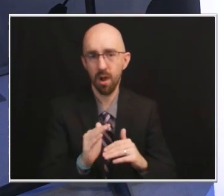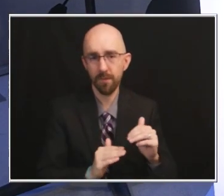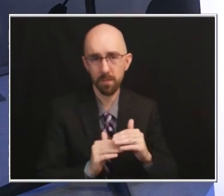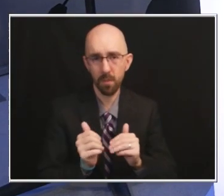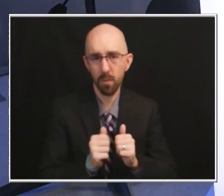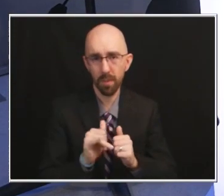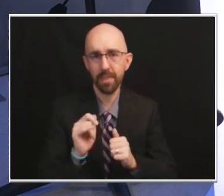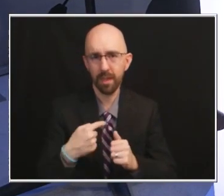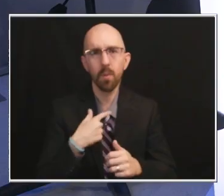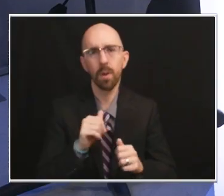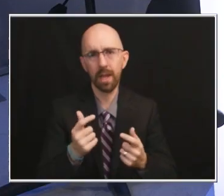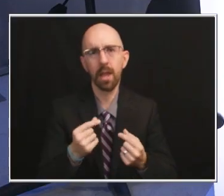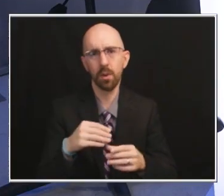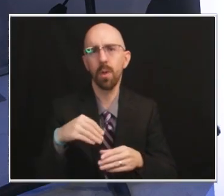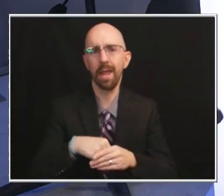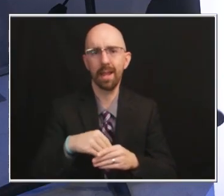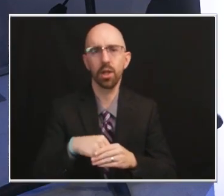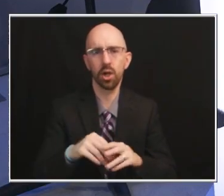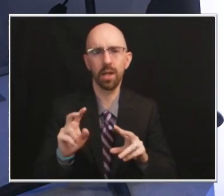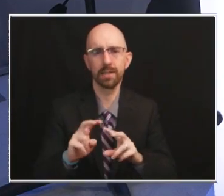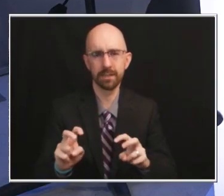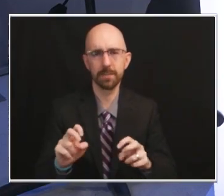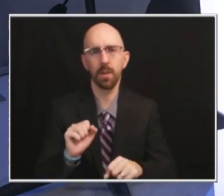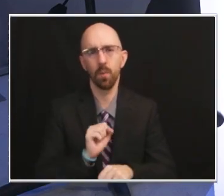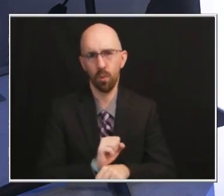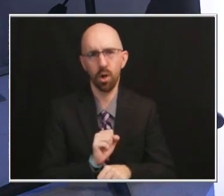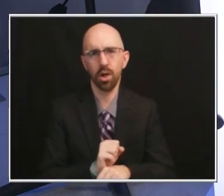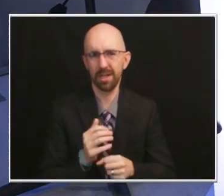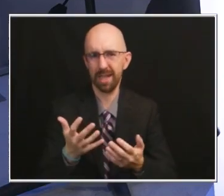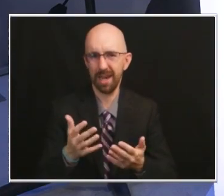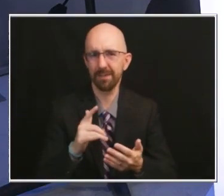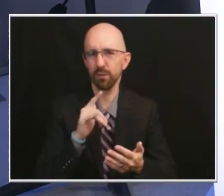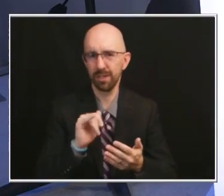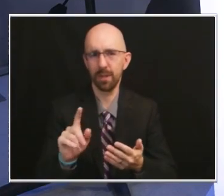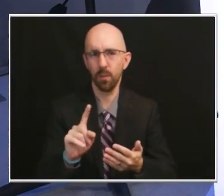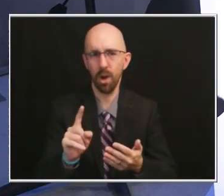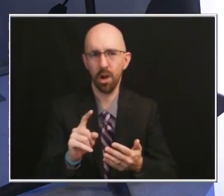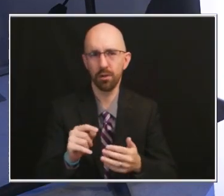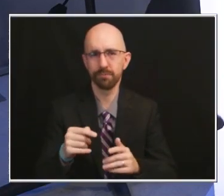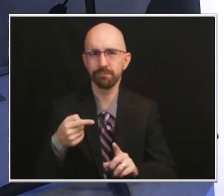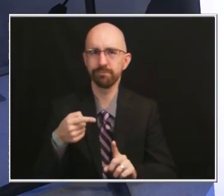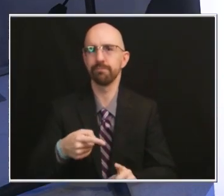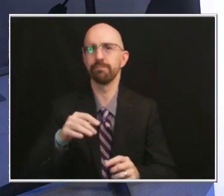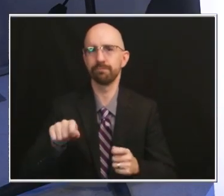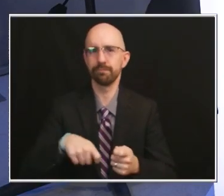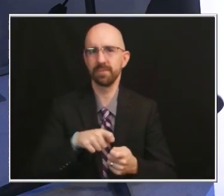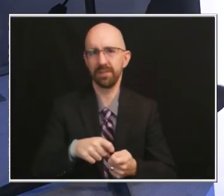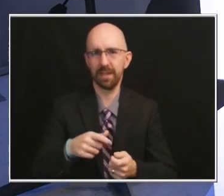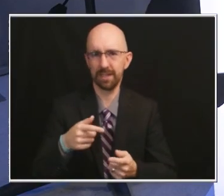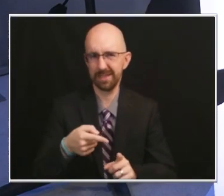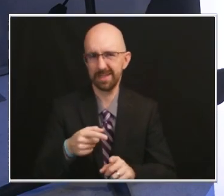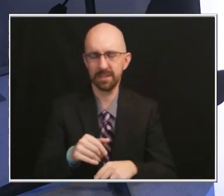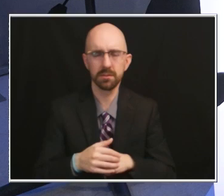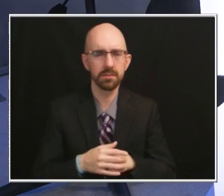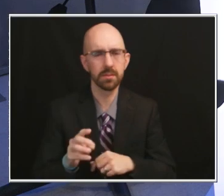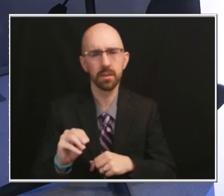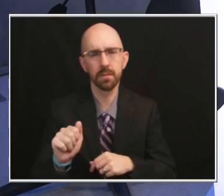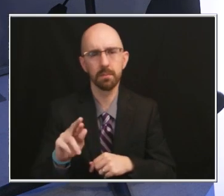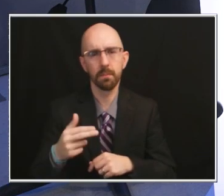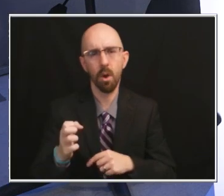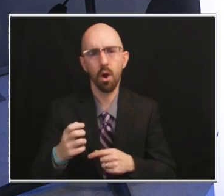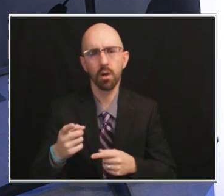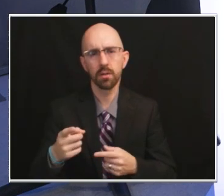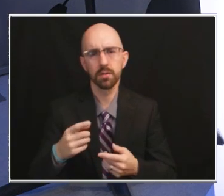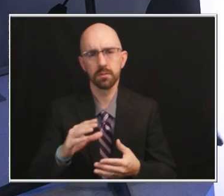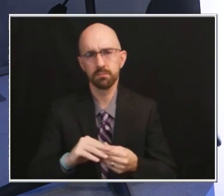do internal assessment and work, that's kind of really where the bread and butter lies. Marge has a comment. She writes, "It's so refreshing to finally hear